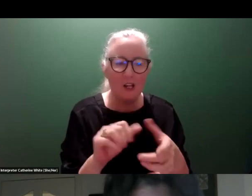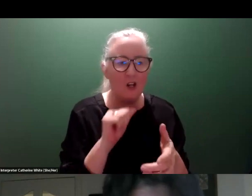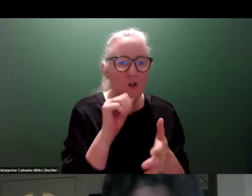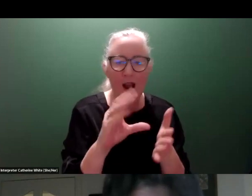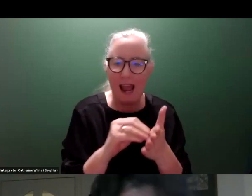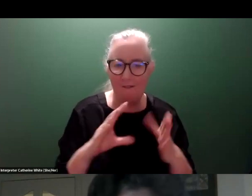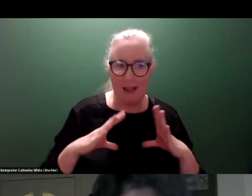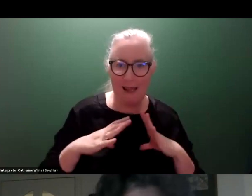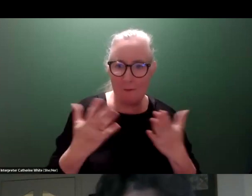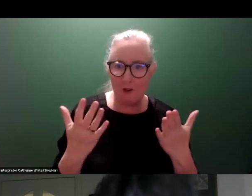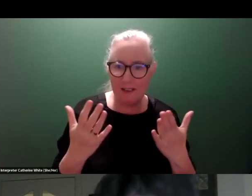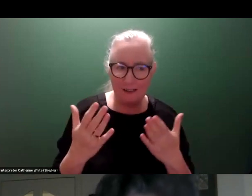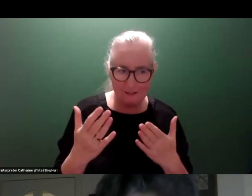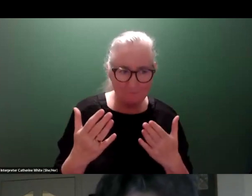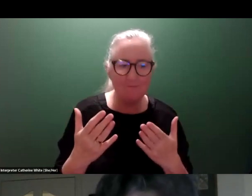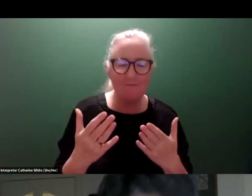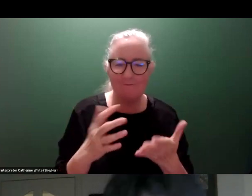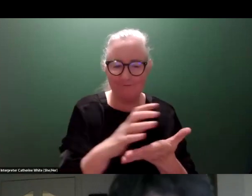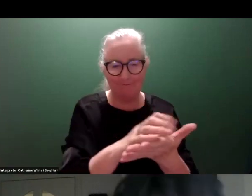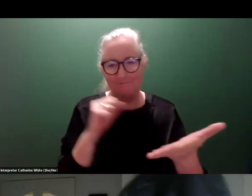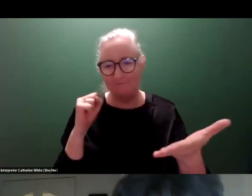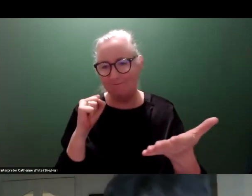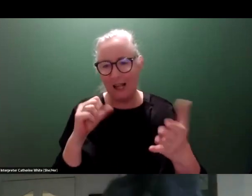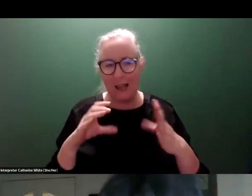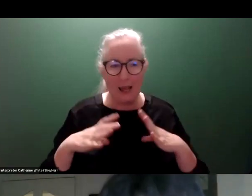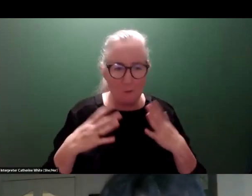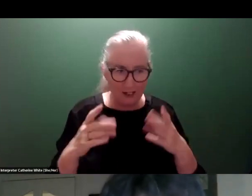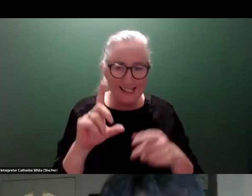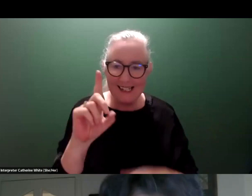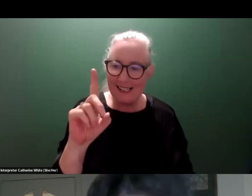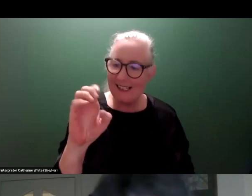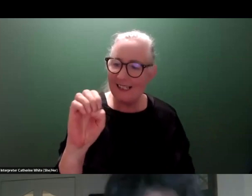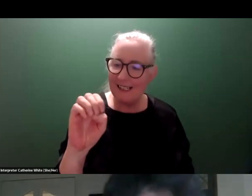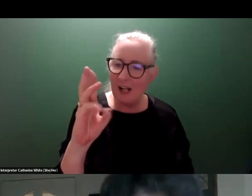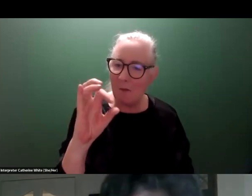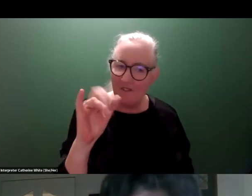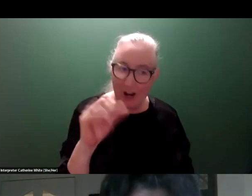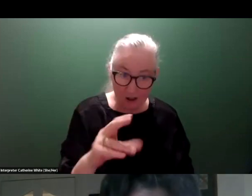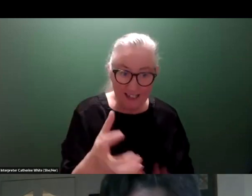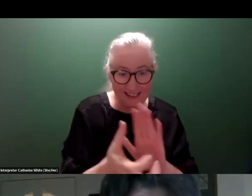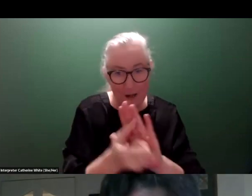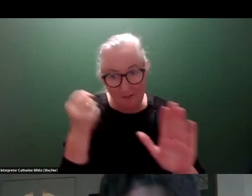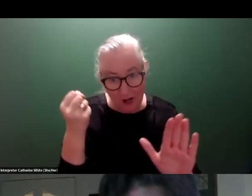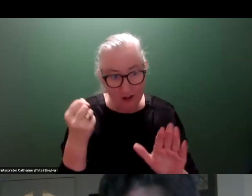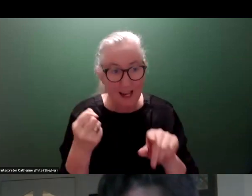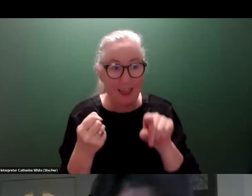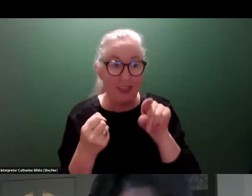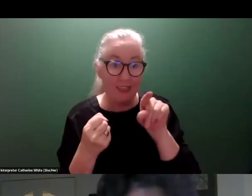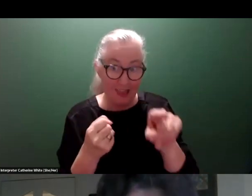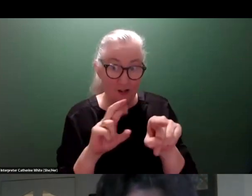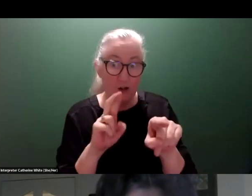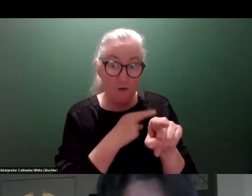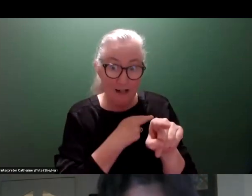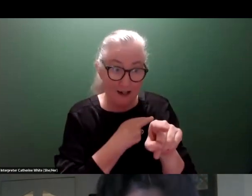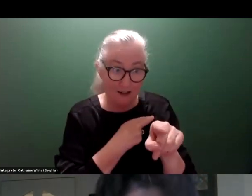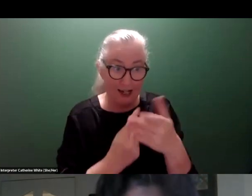of liberty. And this issue, which is a very real issue for people, is not addressed in